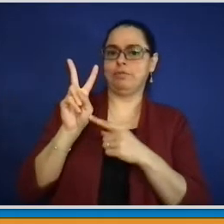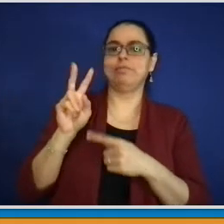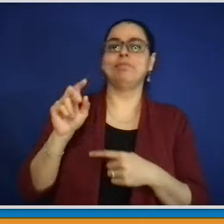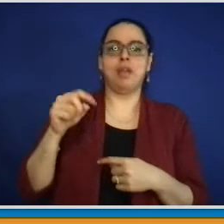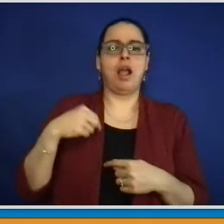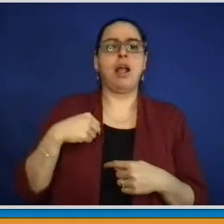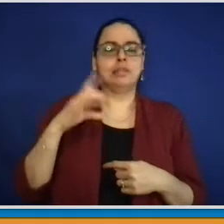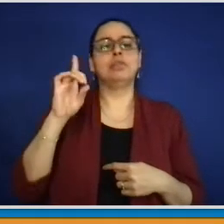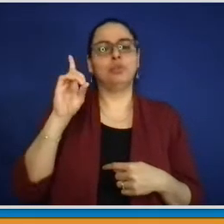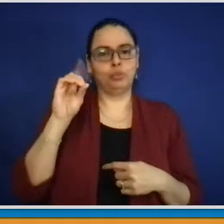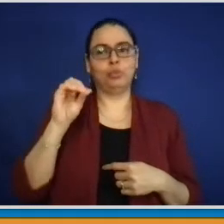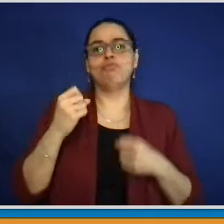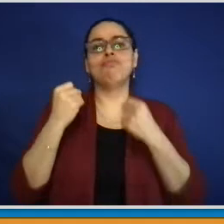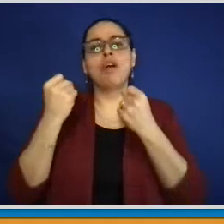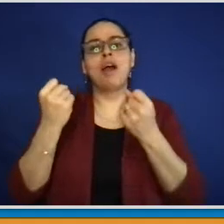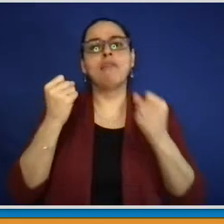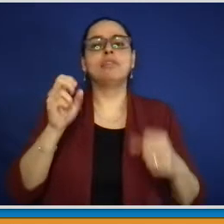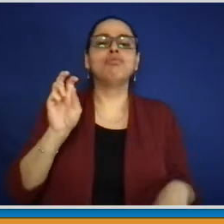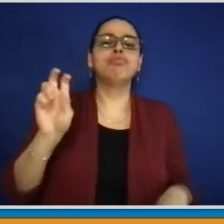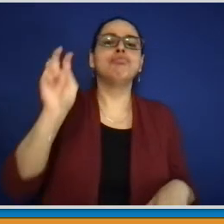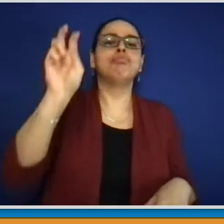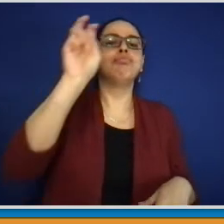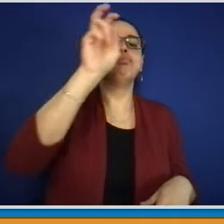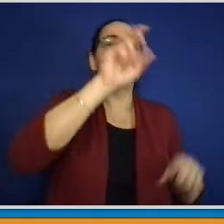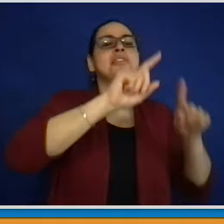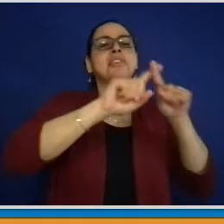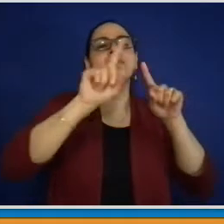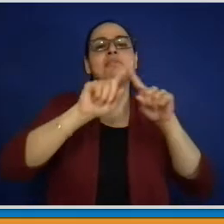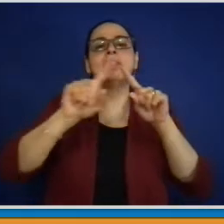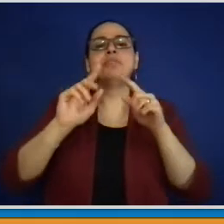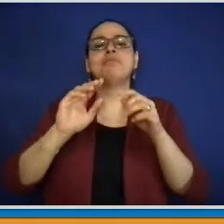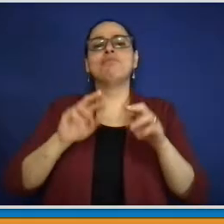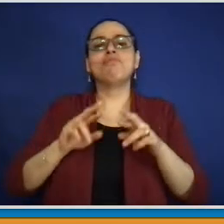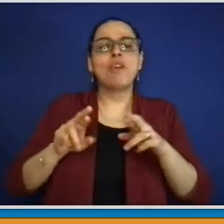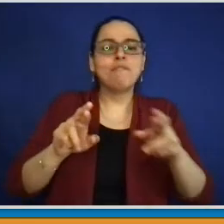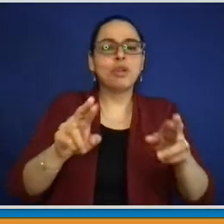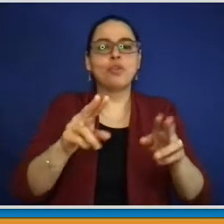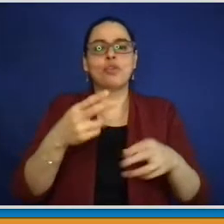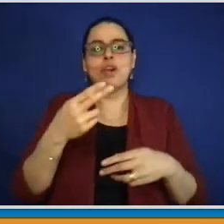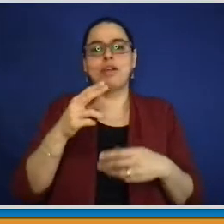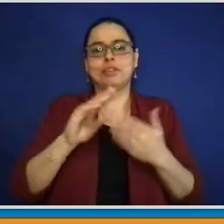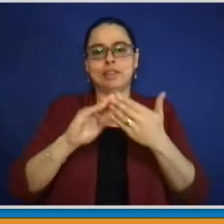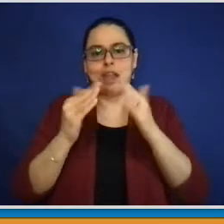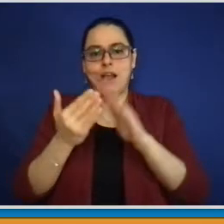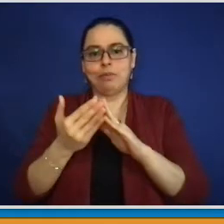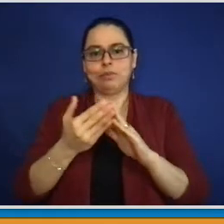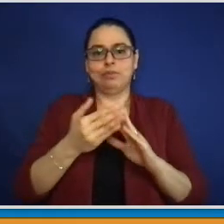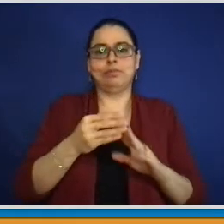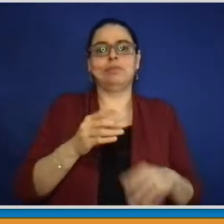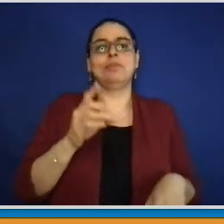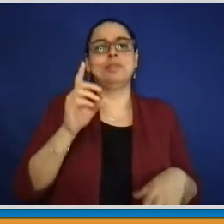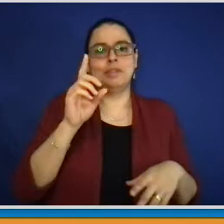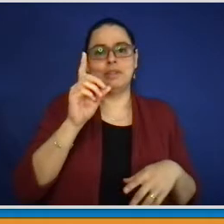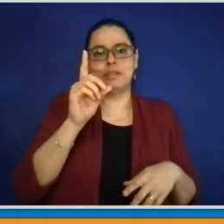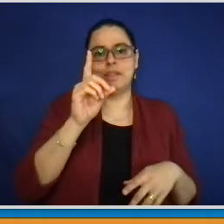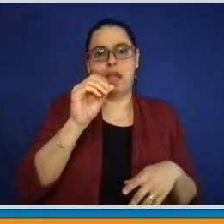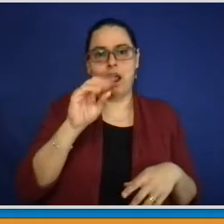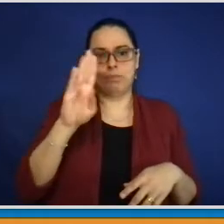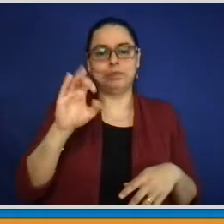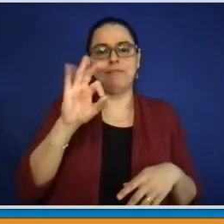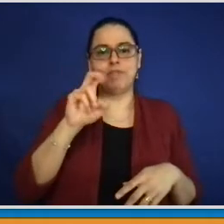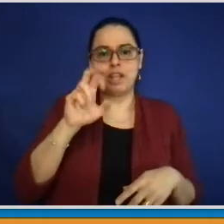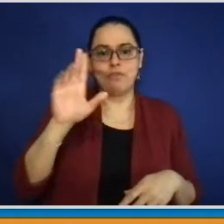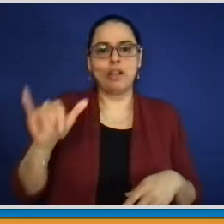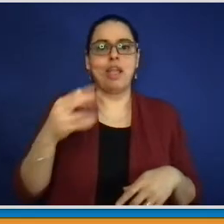river towns, Ardsley, Hastings, Irvington, Dobbs Ferry, Tarrytown, Sleepy Hollow, I see a tremendous coordination between the local mayors,